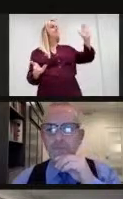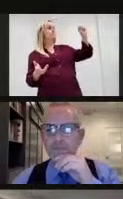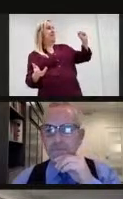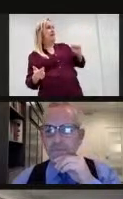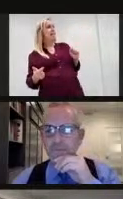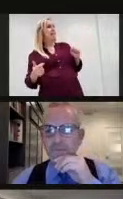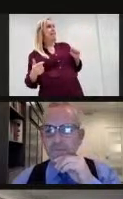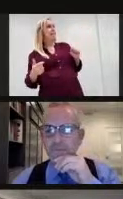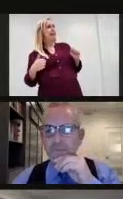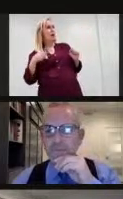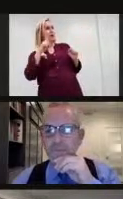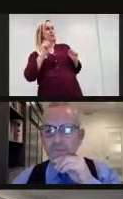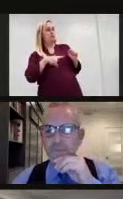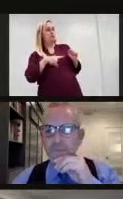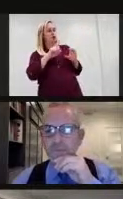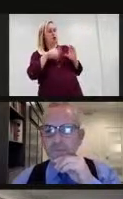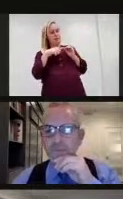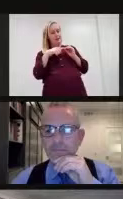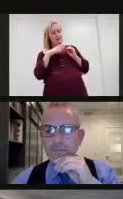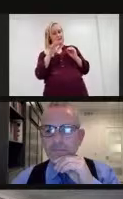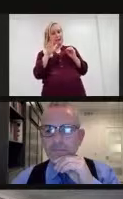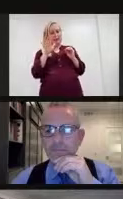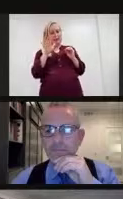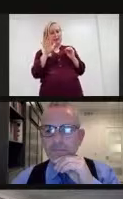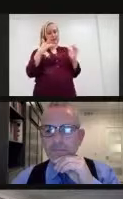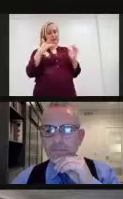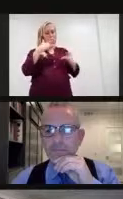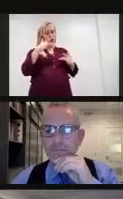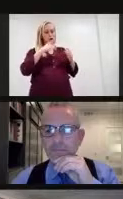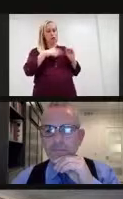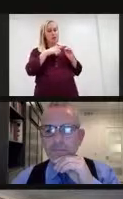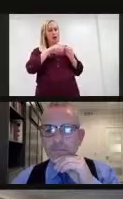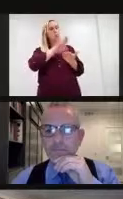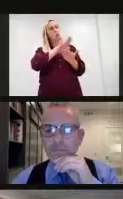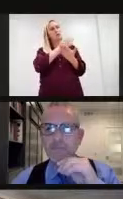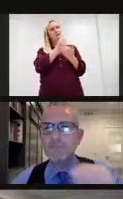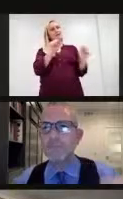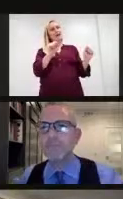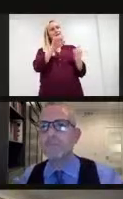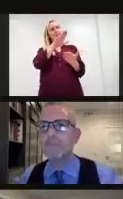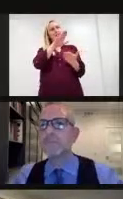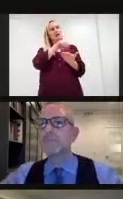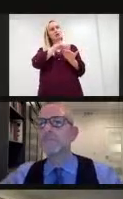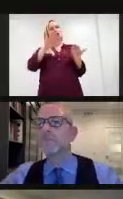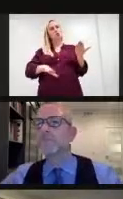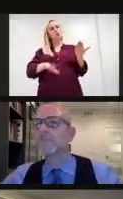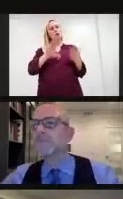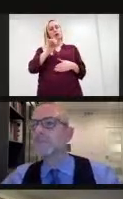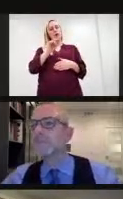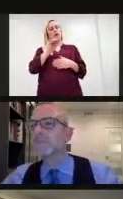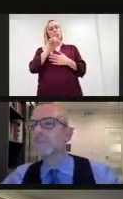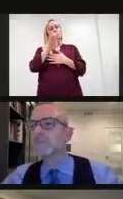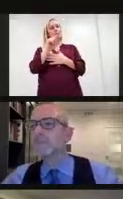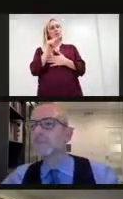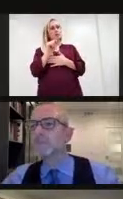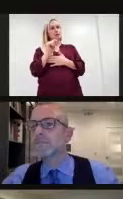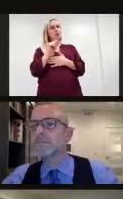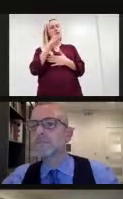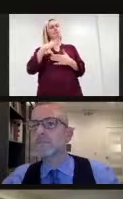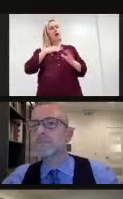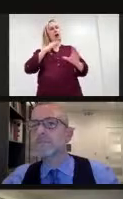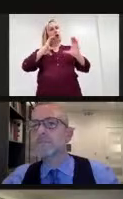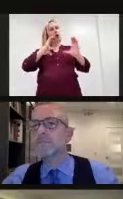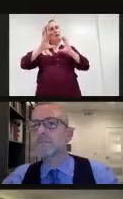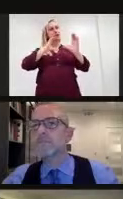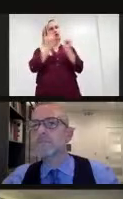I would like to ask the question about the concerns about school safety and student conduct. In my conversations with both students and